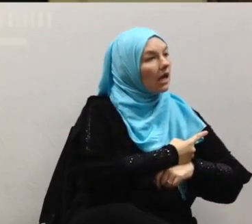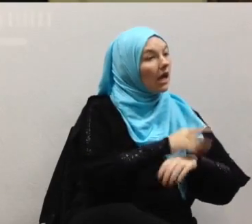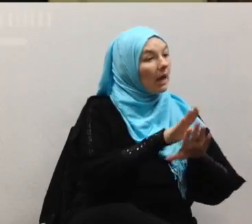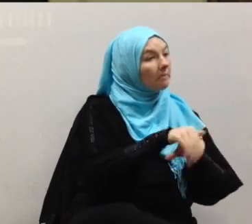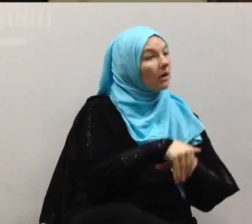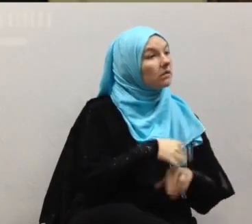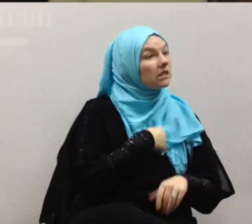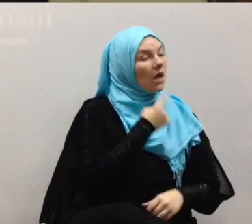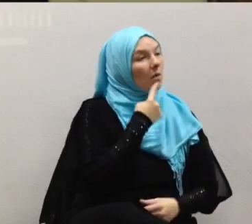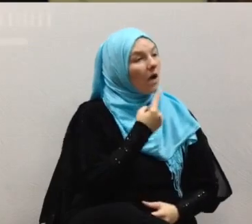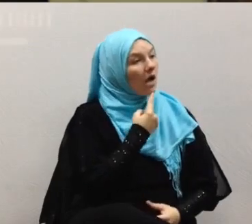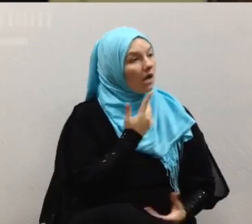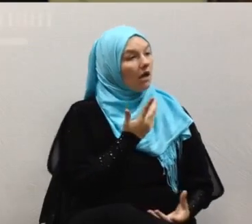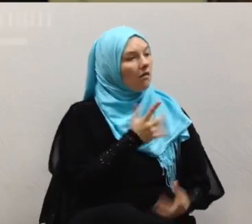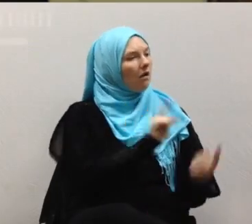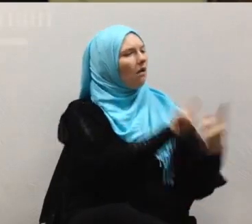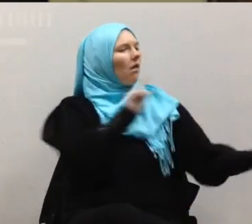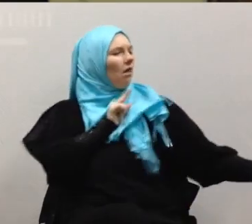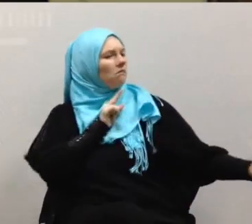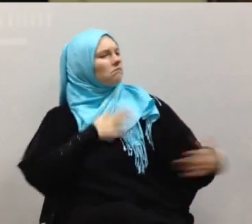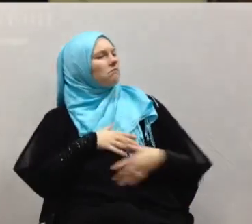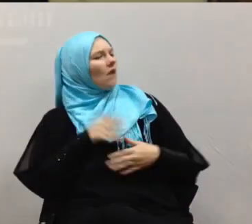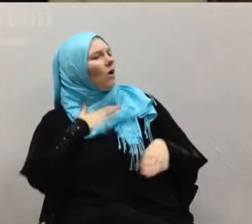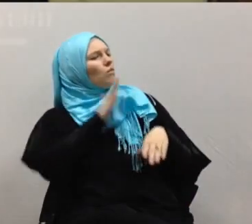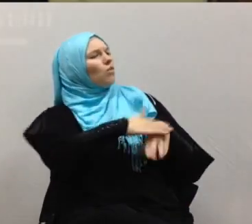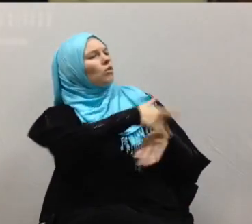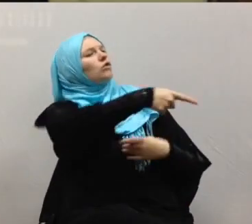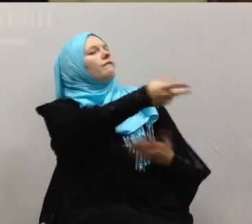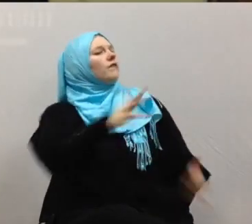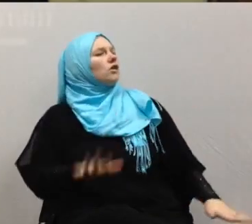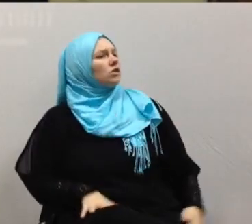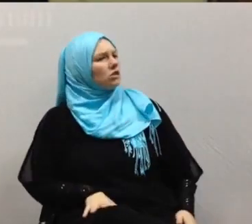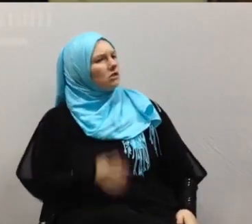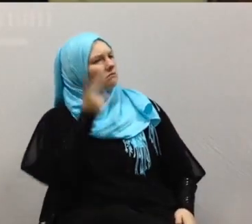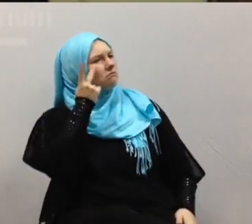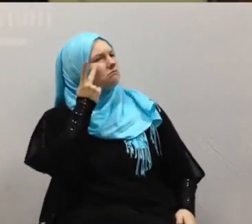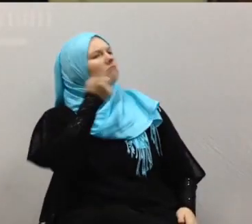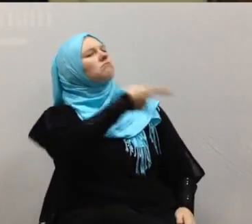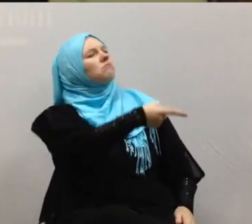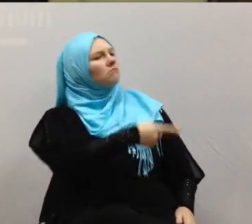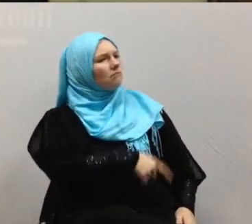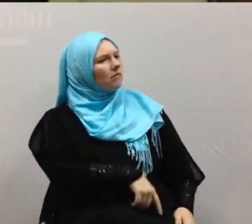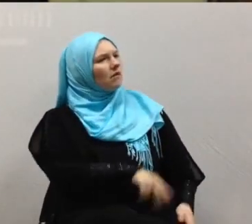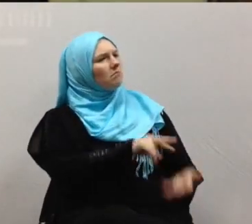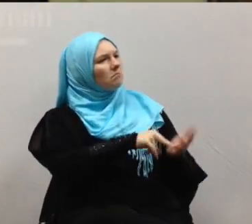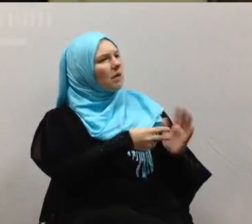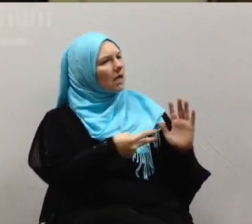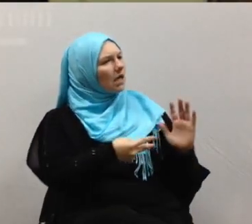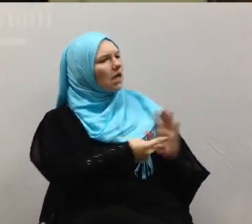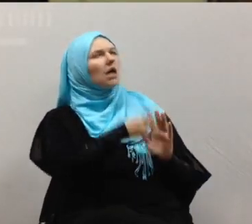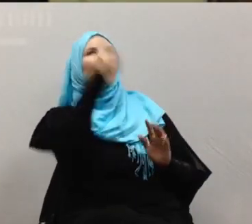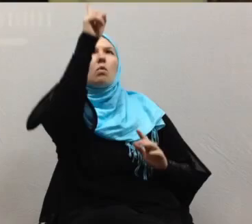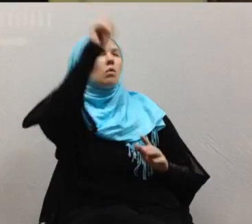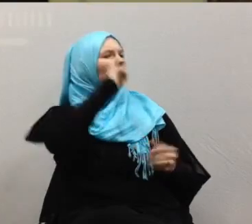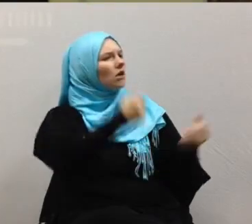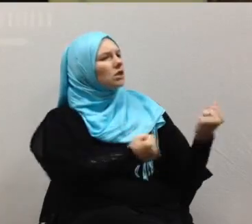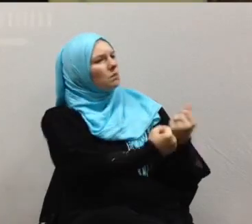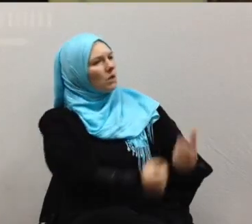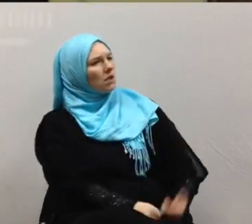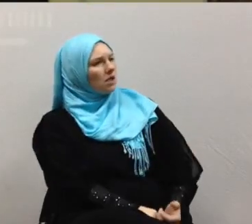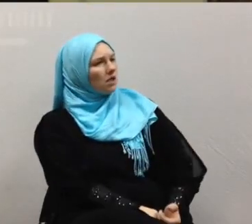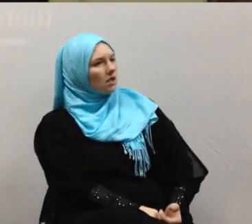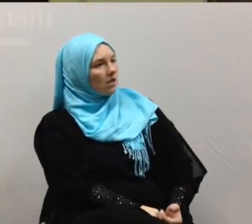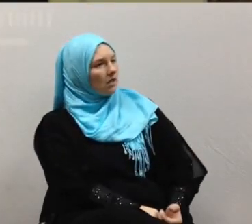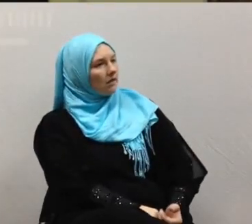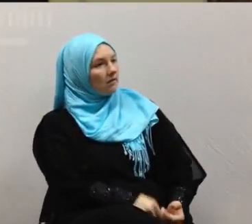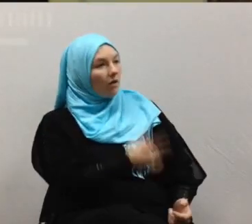well, haven't we warned you? Haven't we told you that these guys are formidable? You're not up to them. You didn't believe us. And